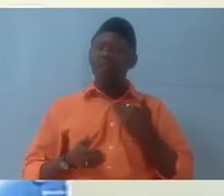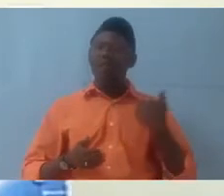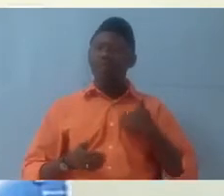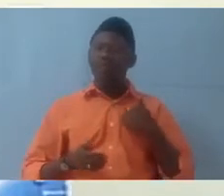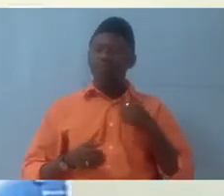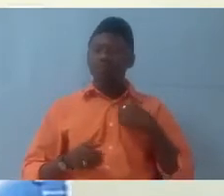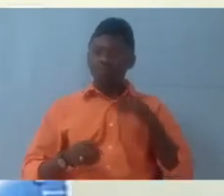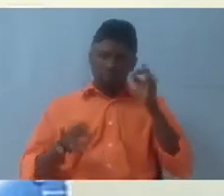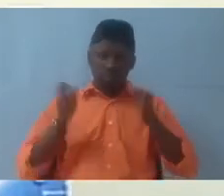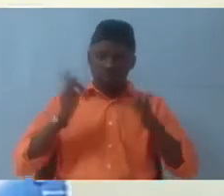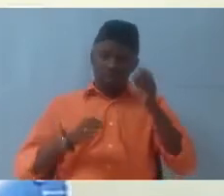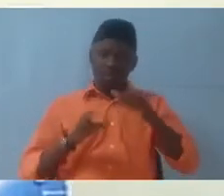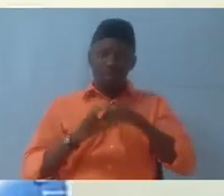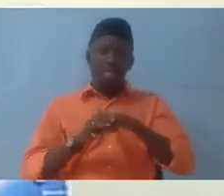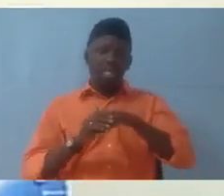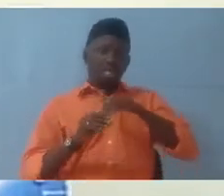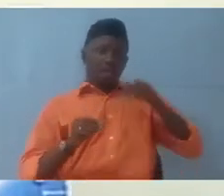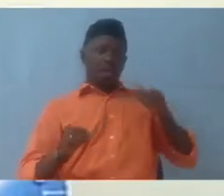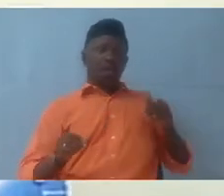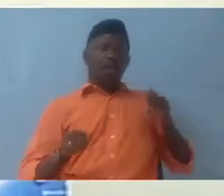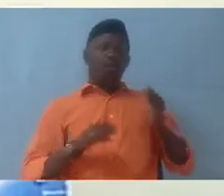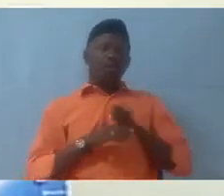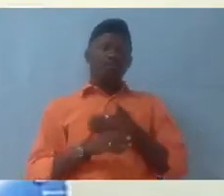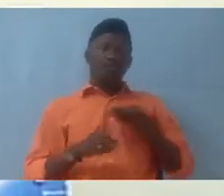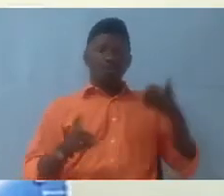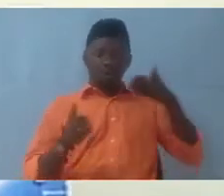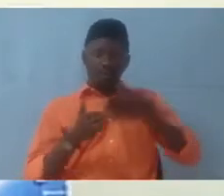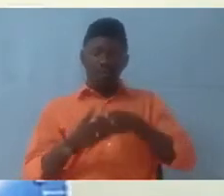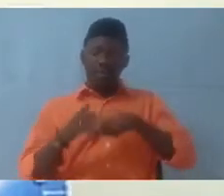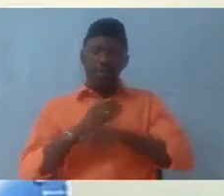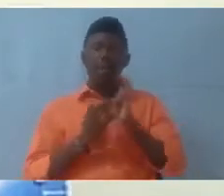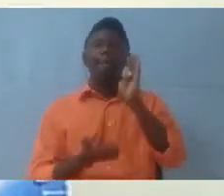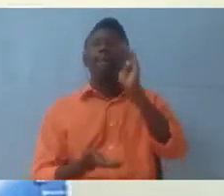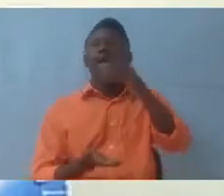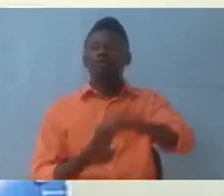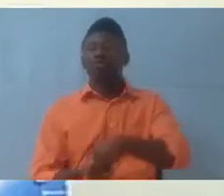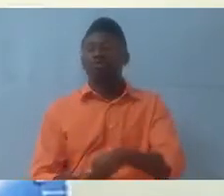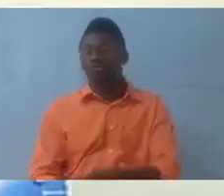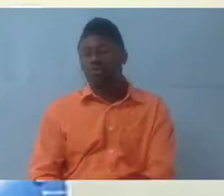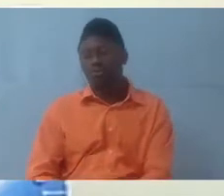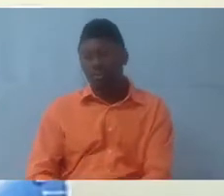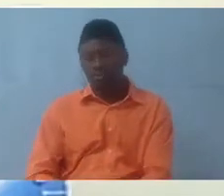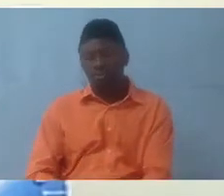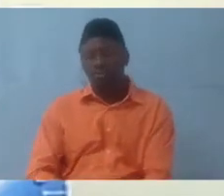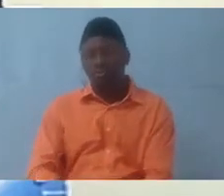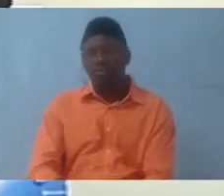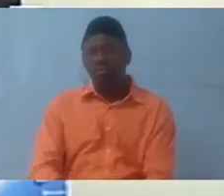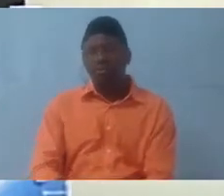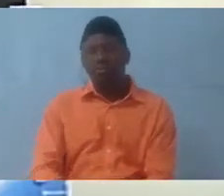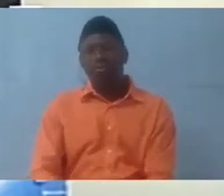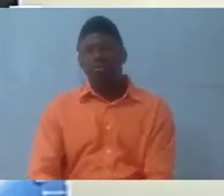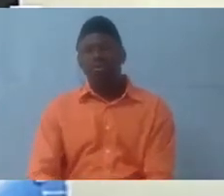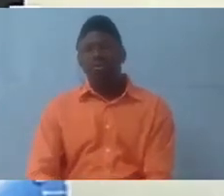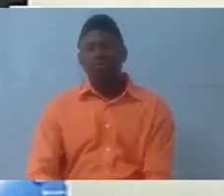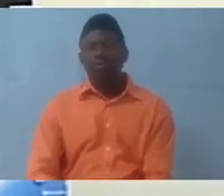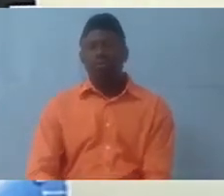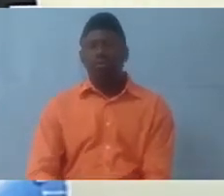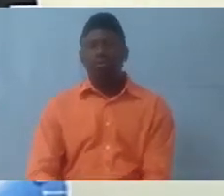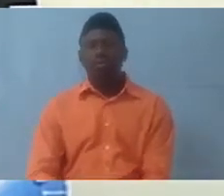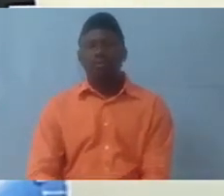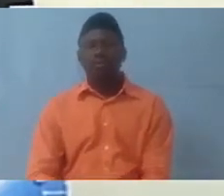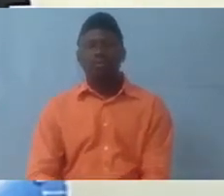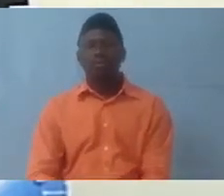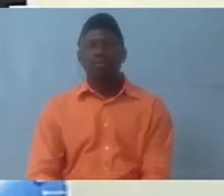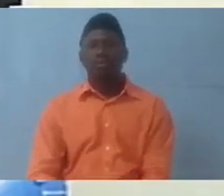Banjul. Way nak dañ xalatone dañ warona bind touri magistrate yi togon yep pour ken duñ am ñu ci rocceku bala ñoo ag